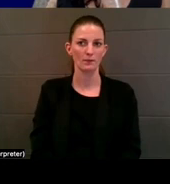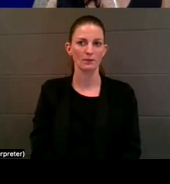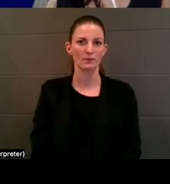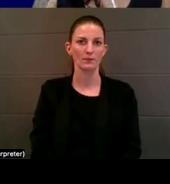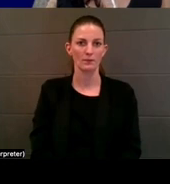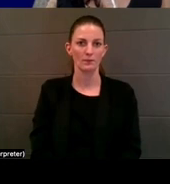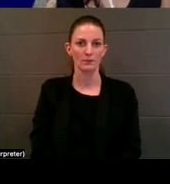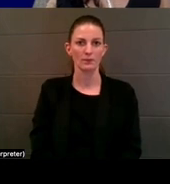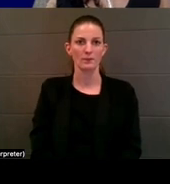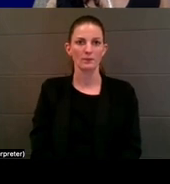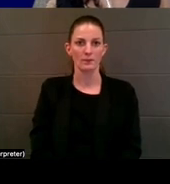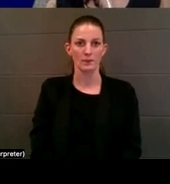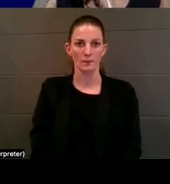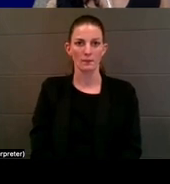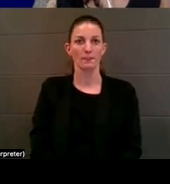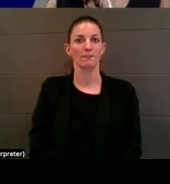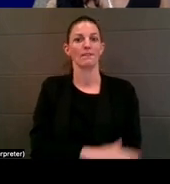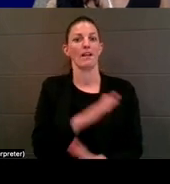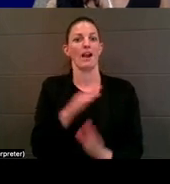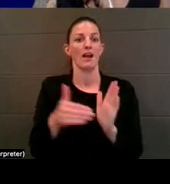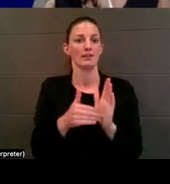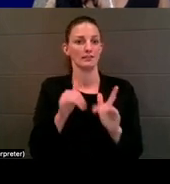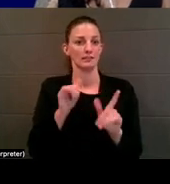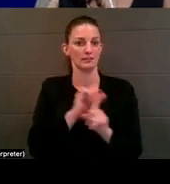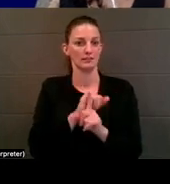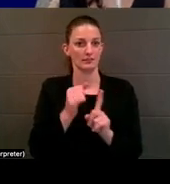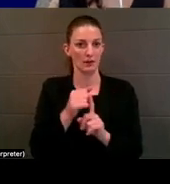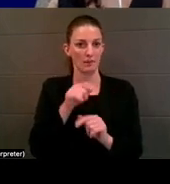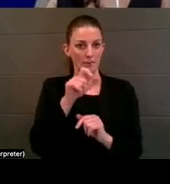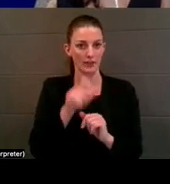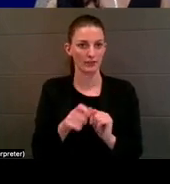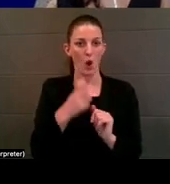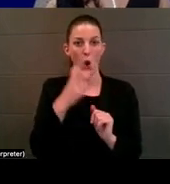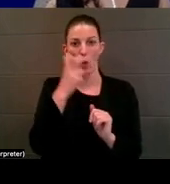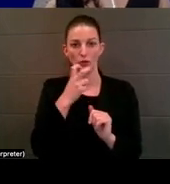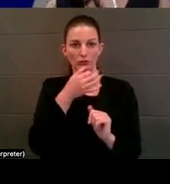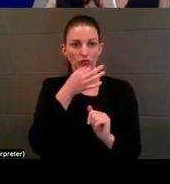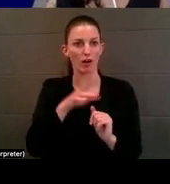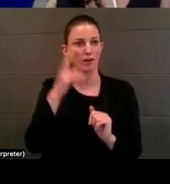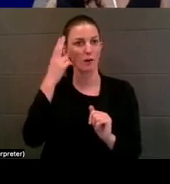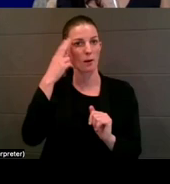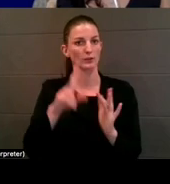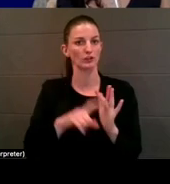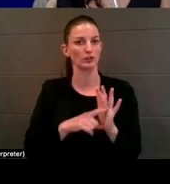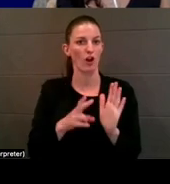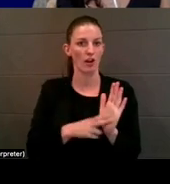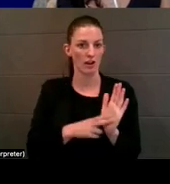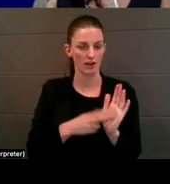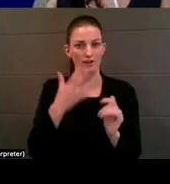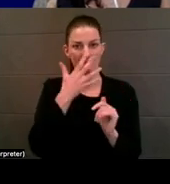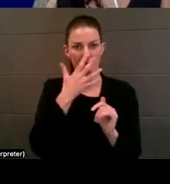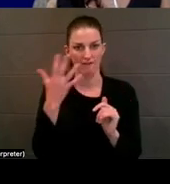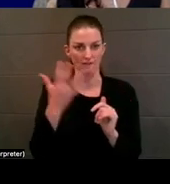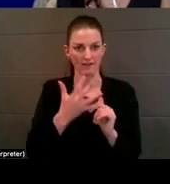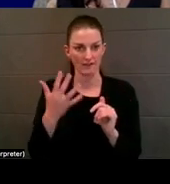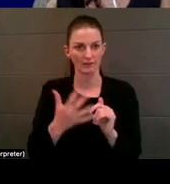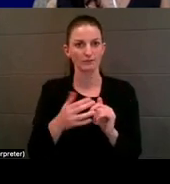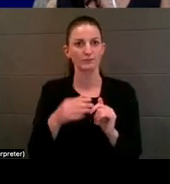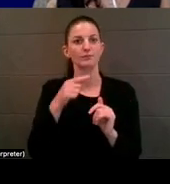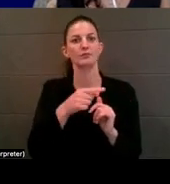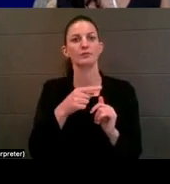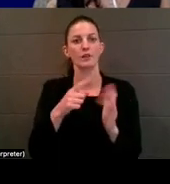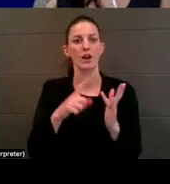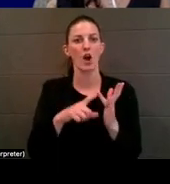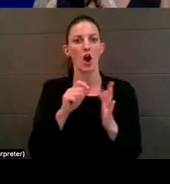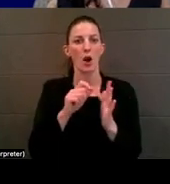We're now going to talk about the last case study, who is an older child called John. John has optic nerve